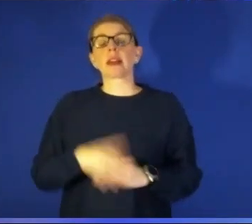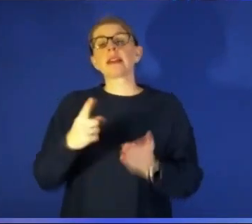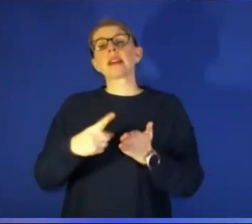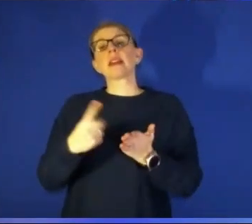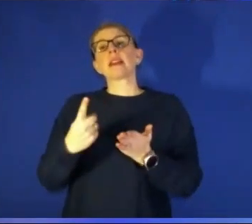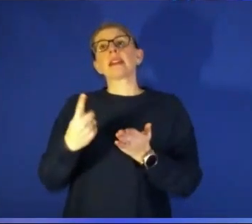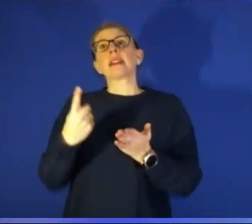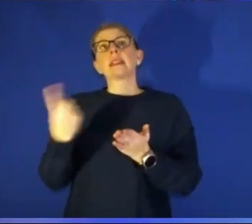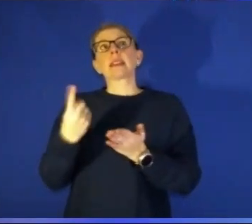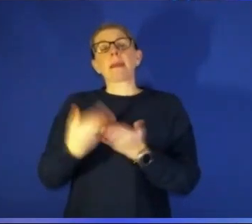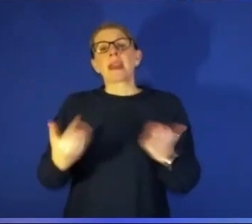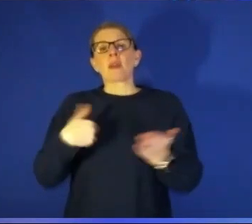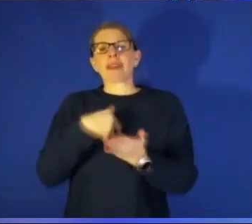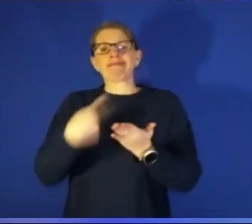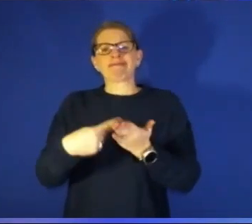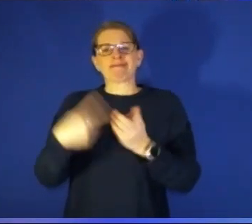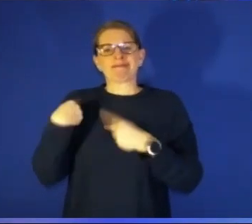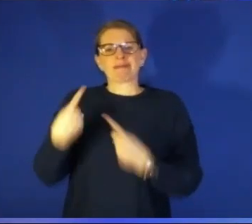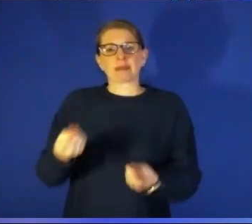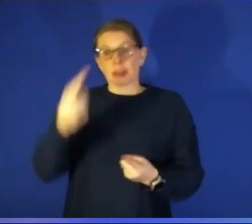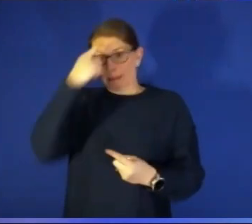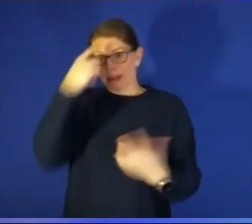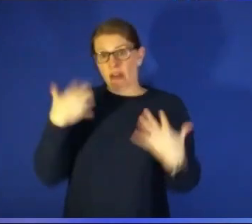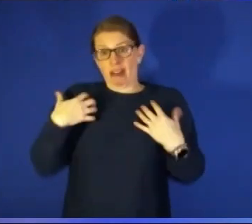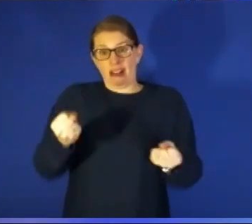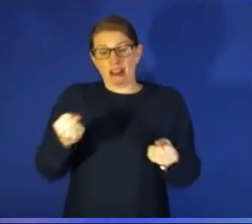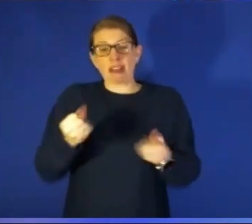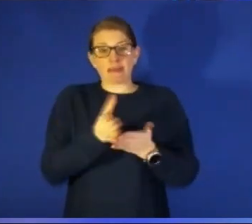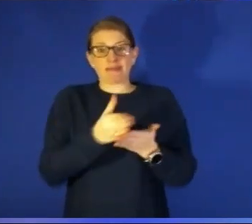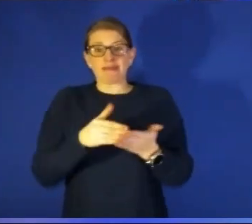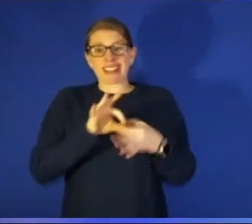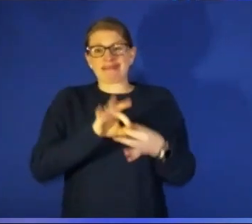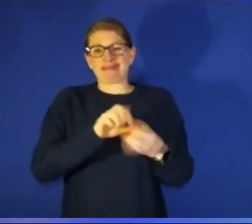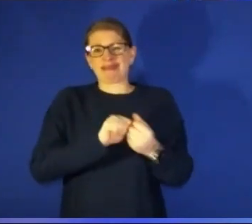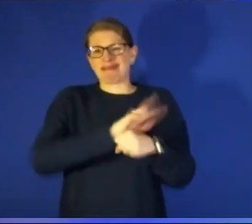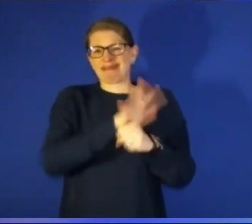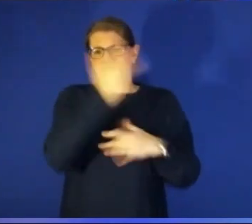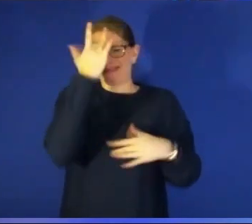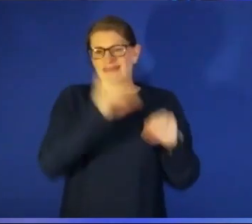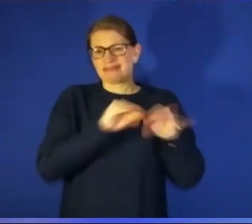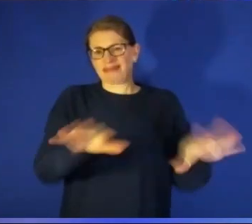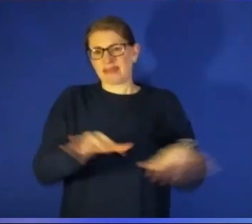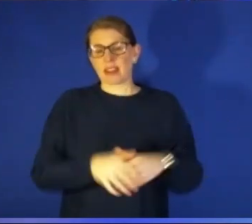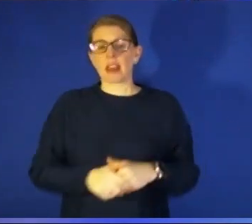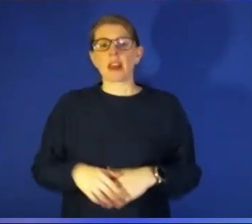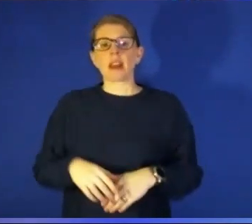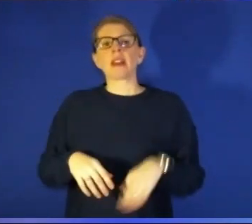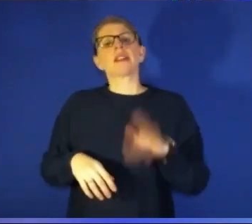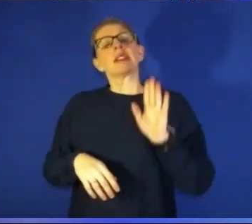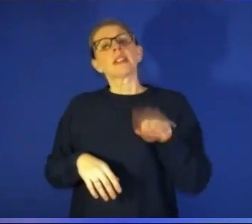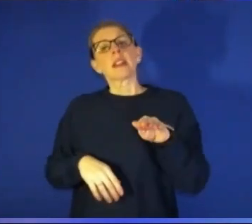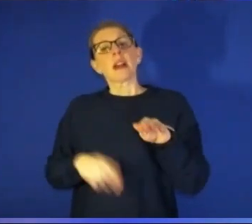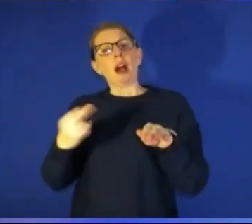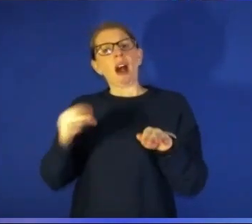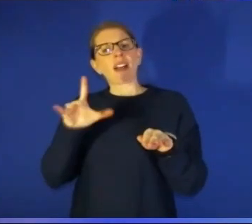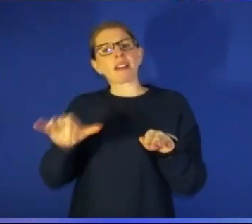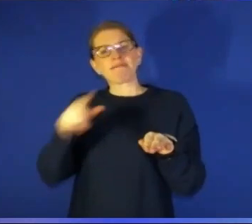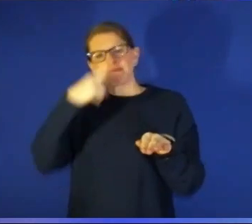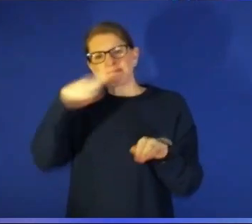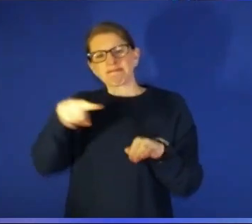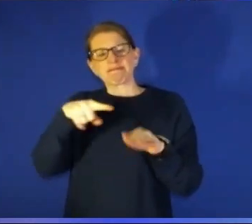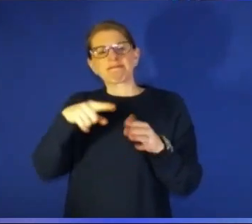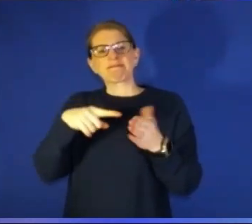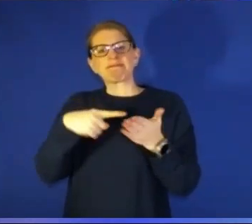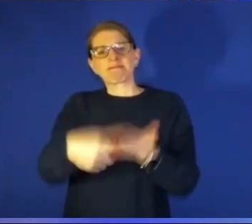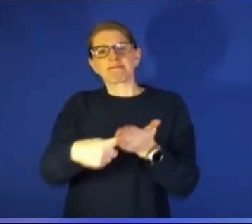and we have throughout the last couple of years, is the mental health aspect of COVID and the pandemic. So, Holly, talk to us about the struggles with mental health in